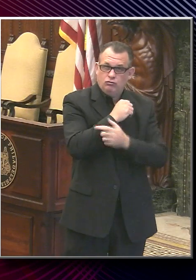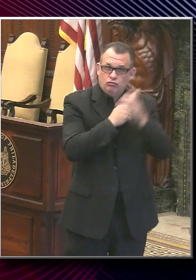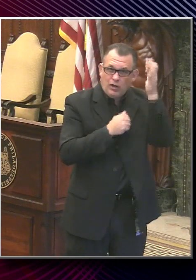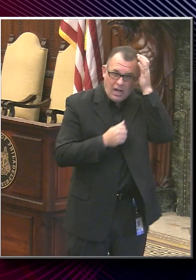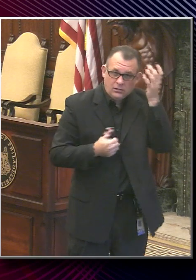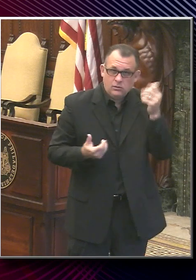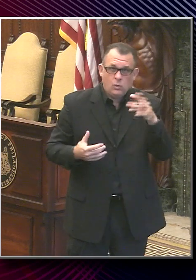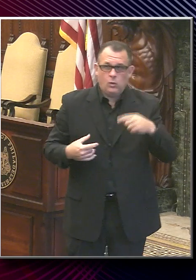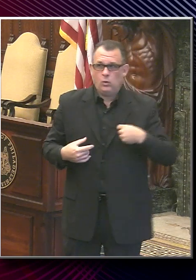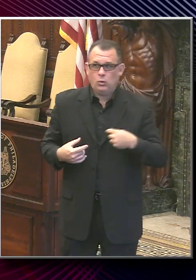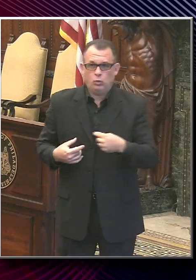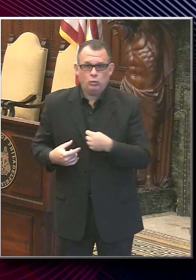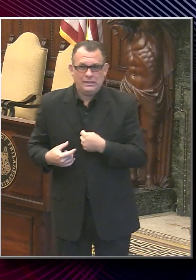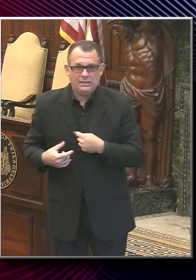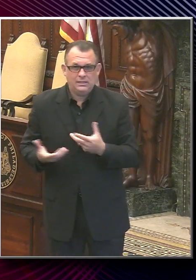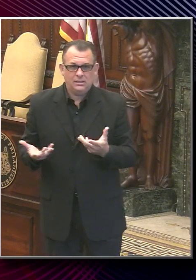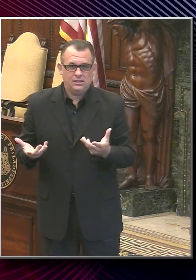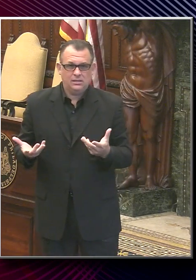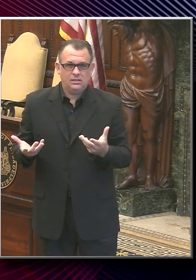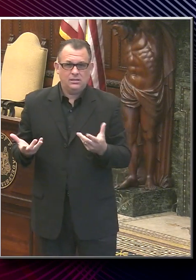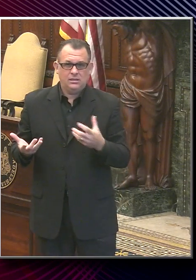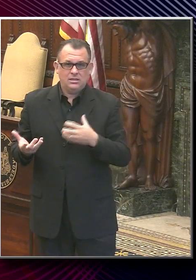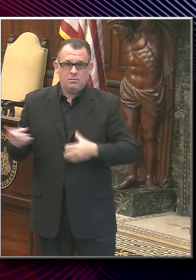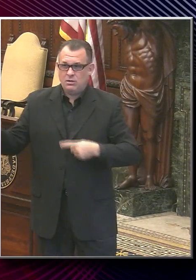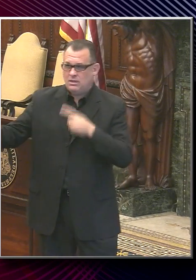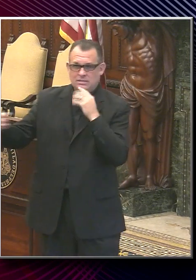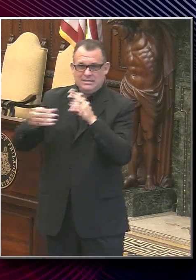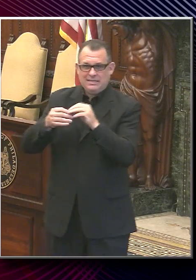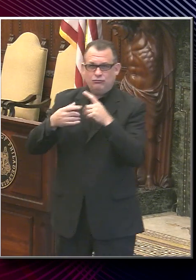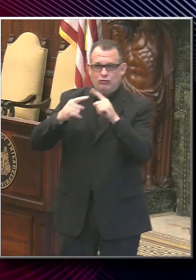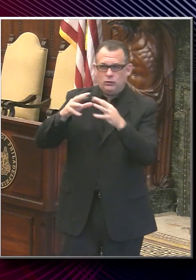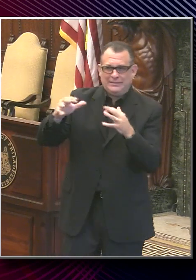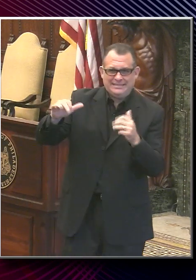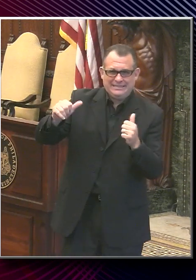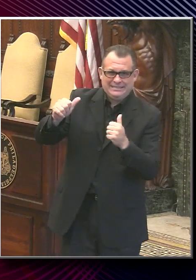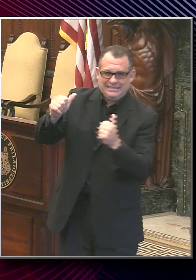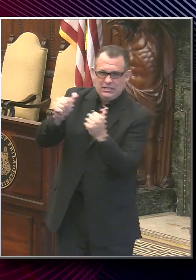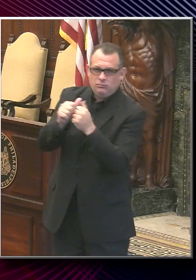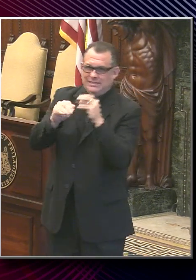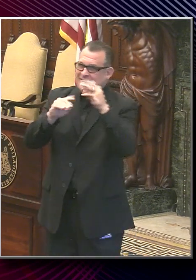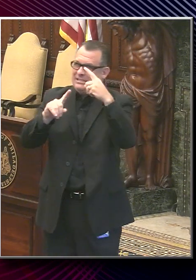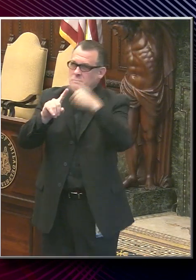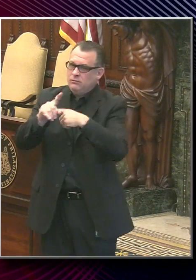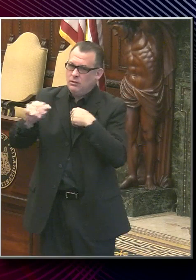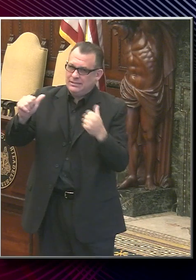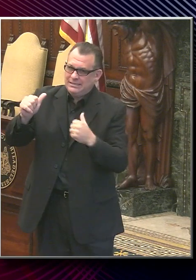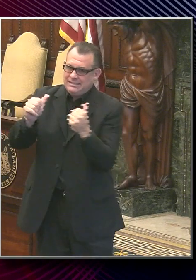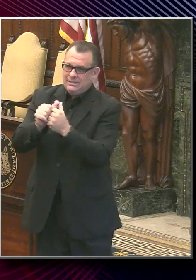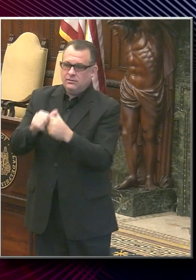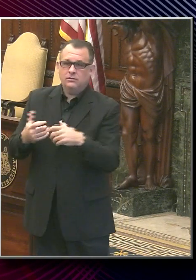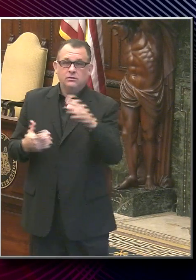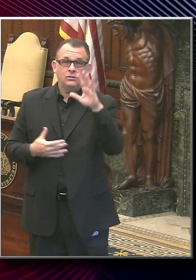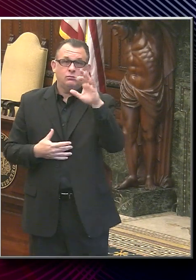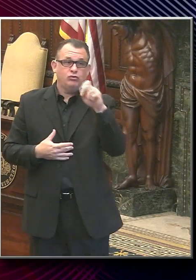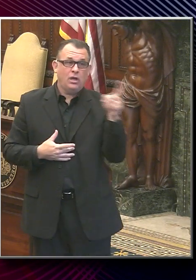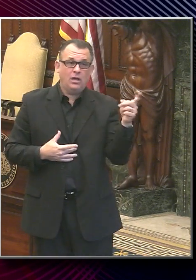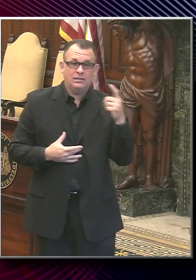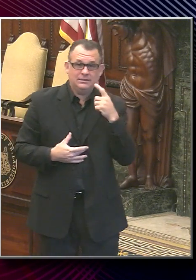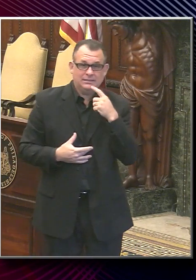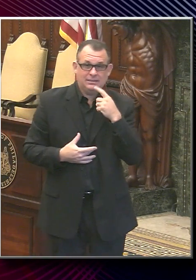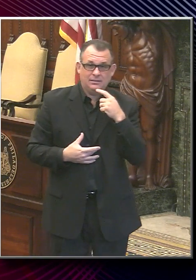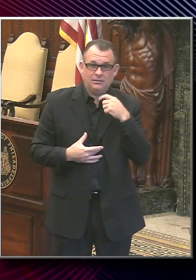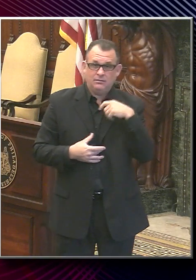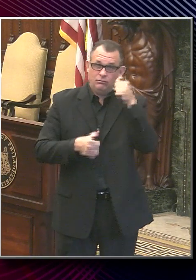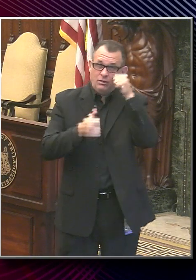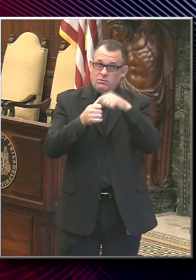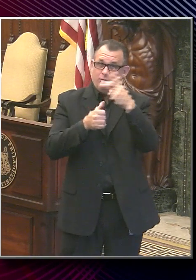be on a regular caught up basis much sooner than 6 months. Yeah, and remember that there's two sides to this challenge,